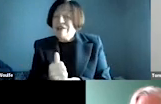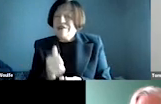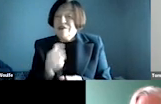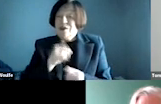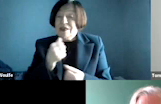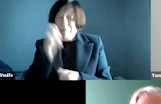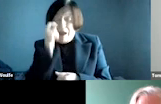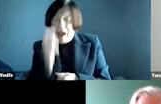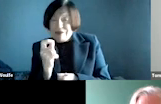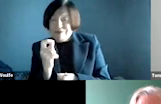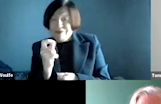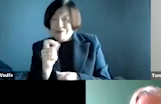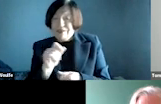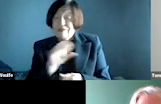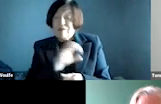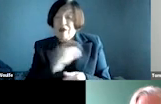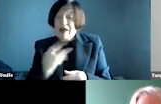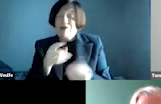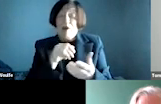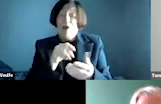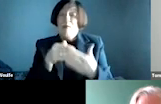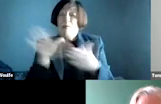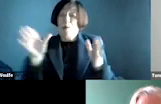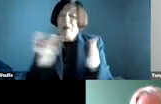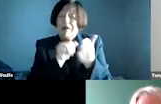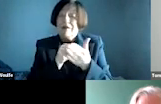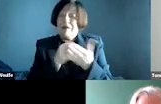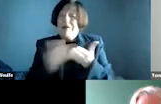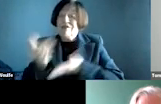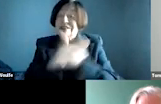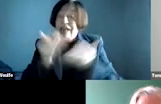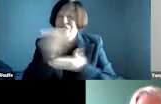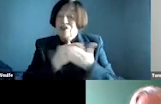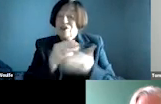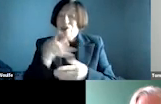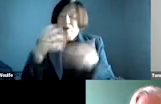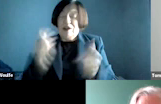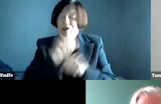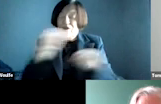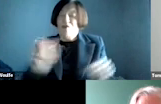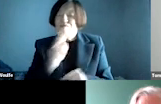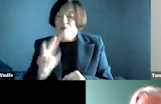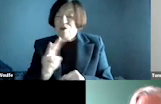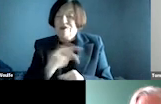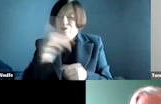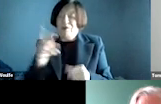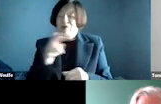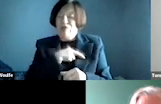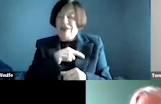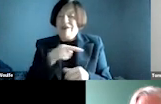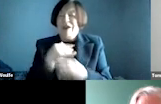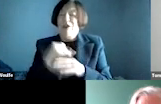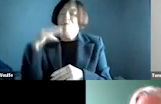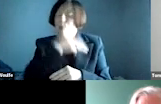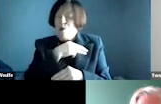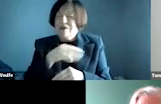eye on it, and certainly at the public consultation phase, your say, your voice and your input, it will be really, really important